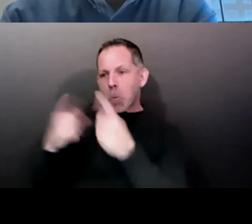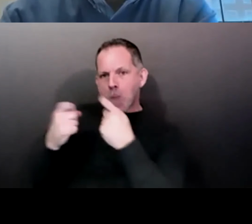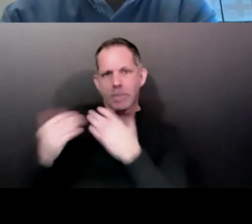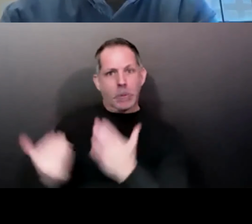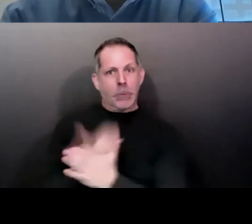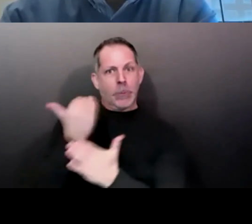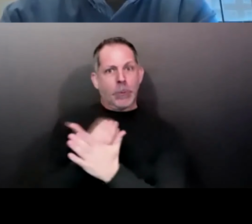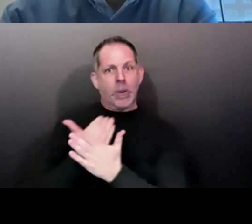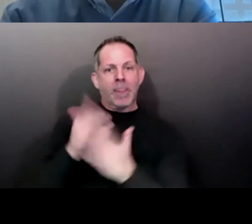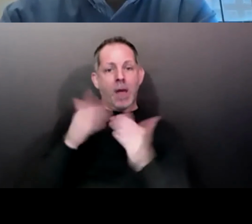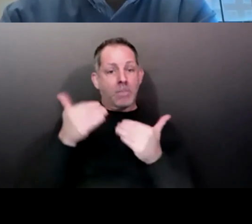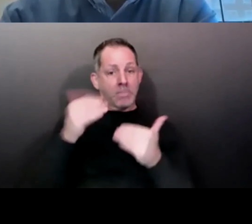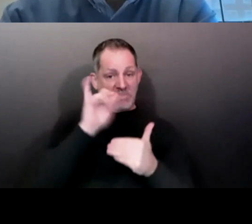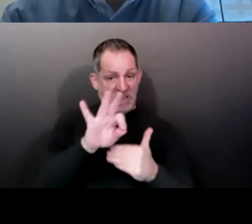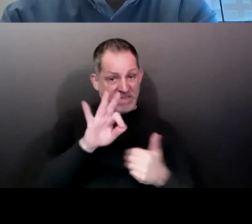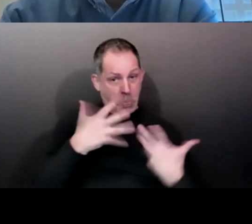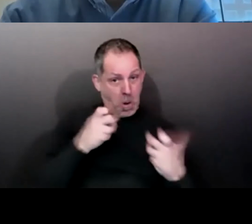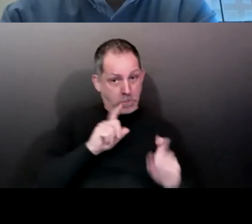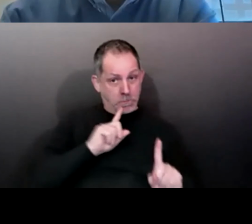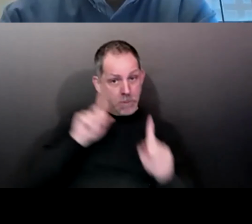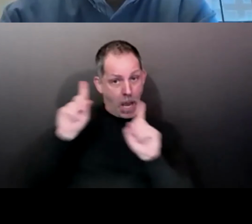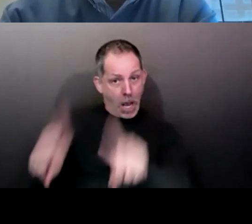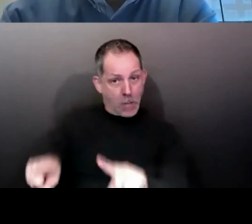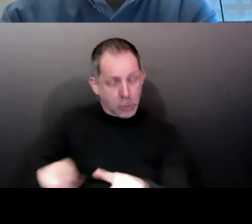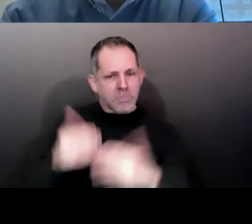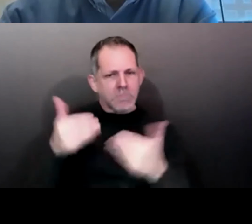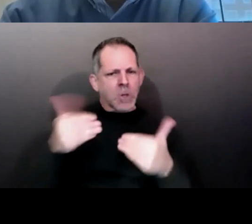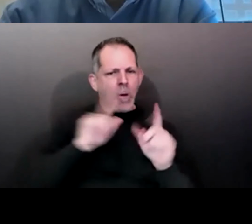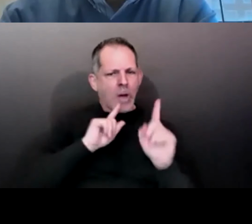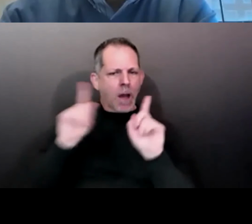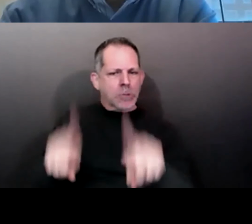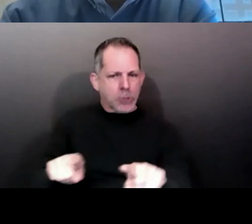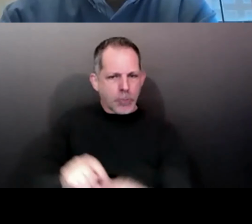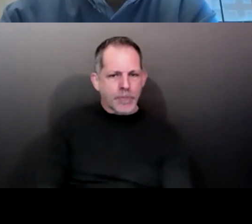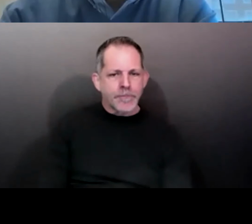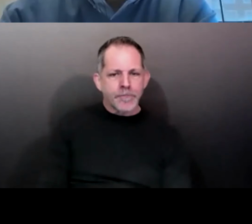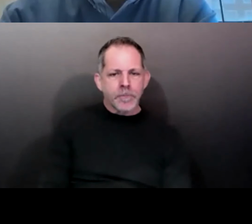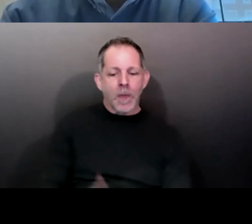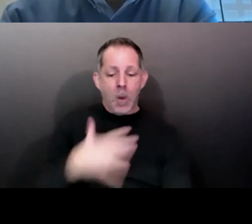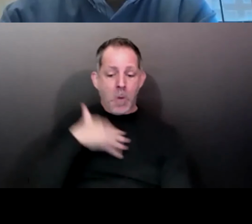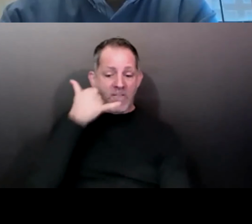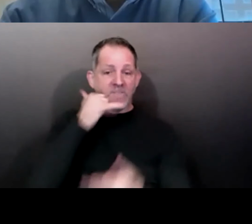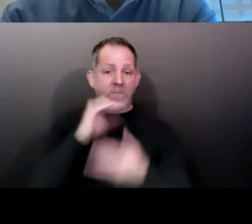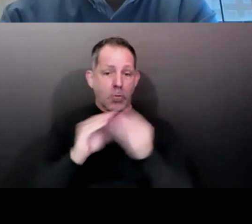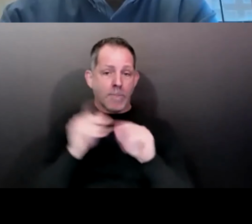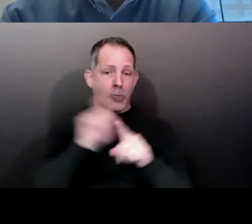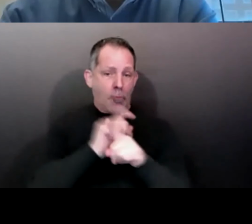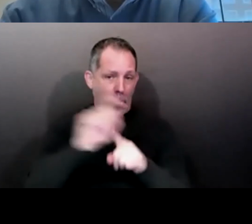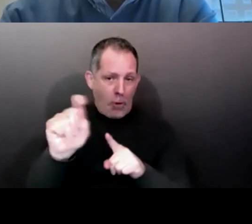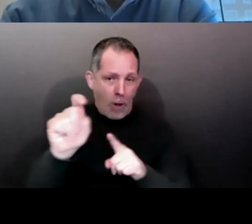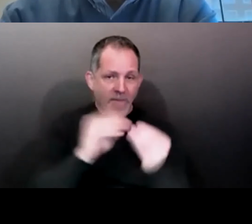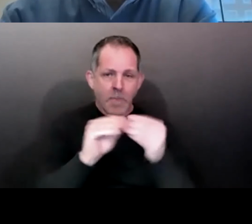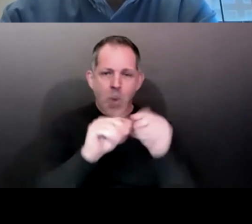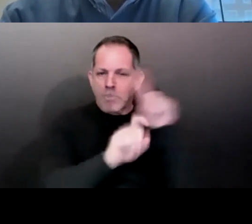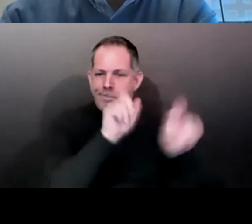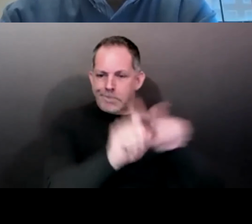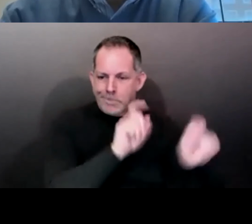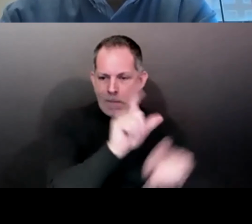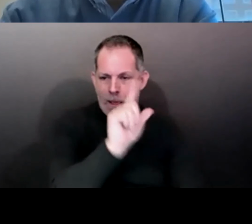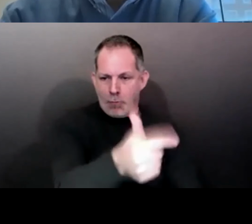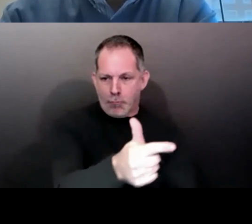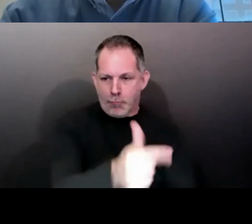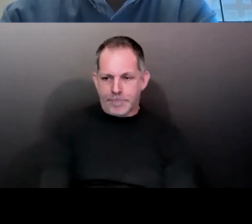get asked, we'll have a number to call, or you can also always email us And we can also go a little, we're a little